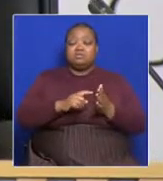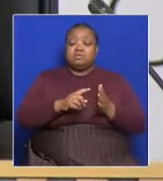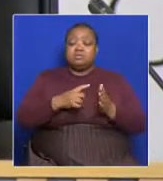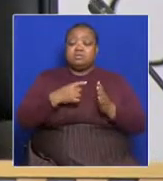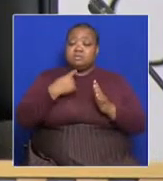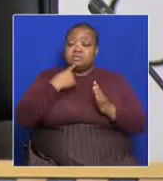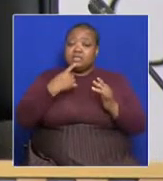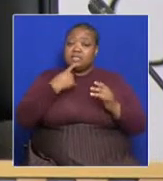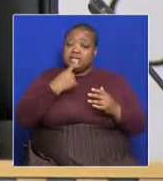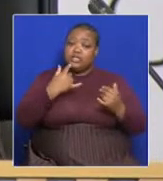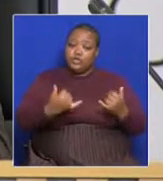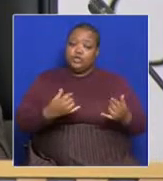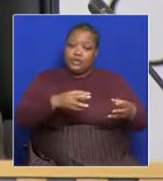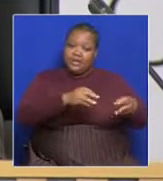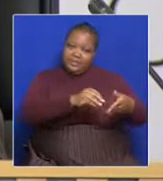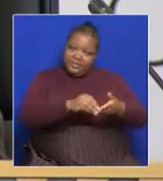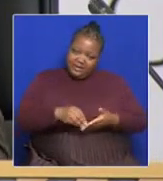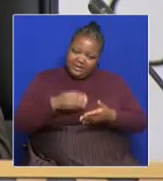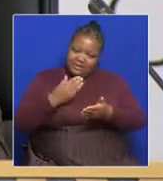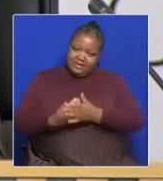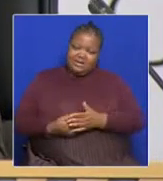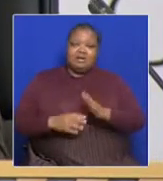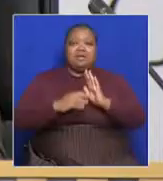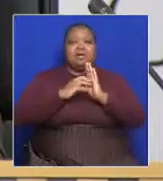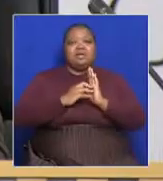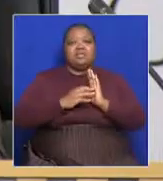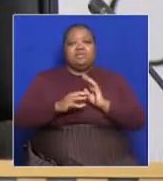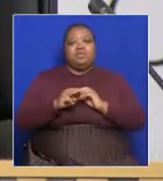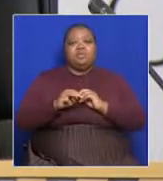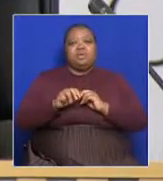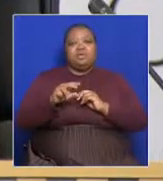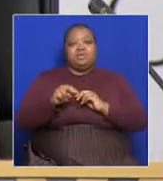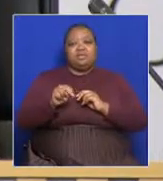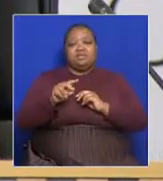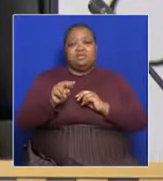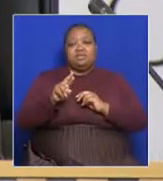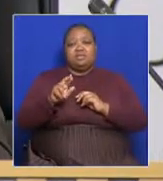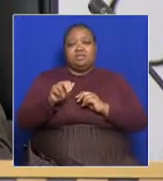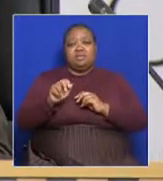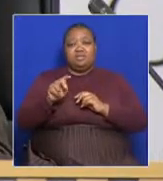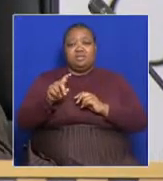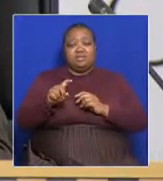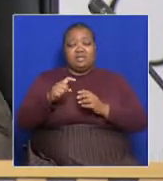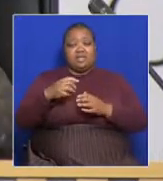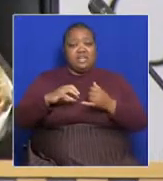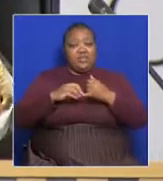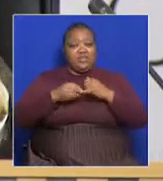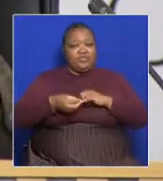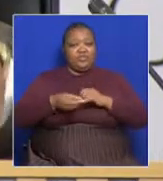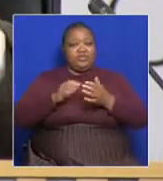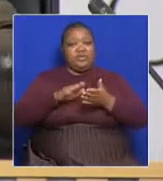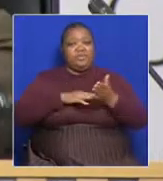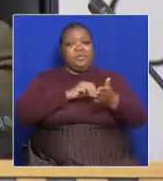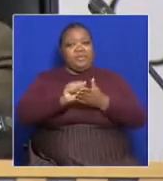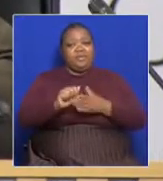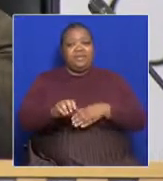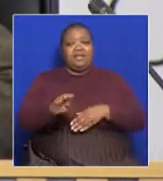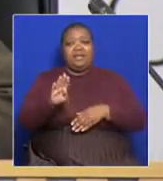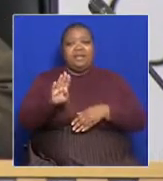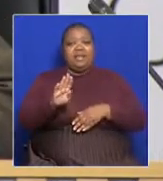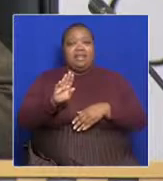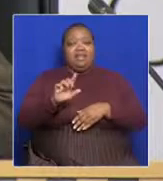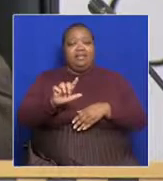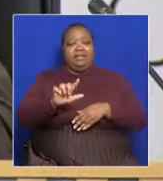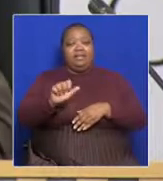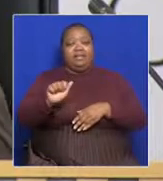example, Commissioner. The same story, we were trying to get it disposed of and the lab only managed to do a